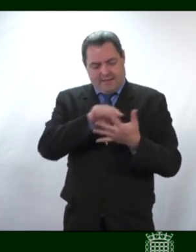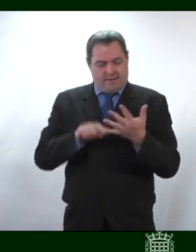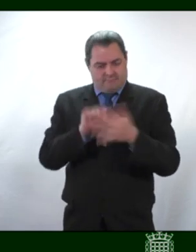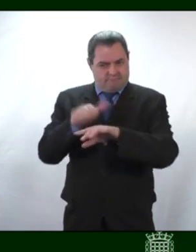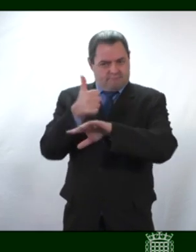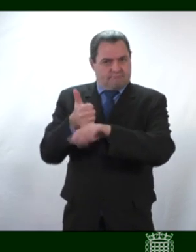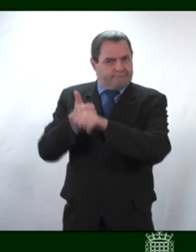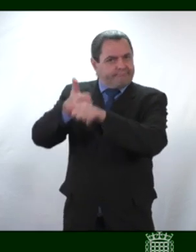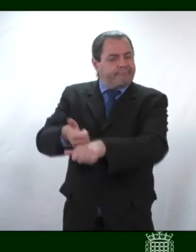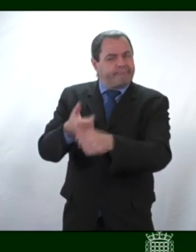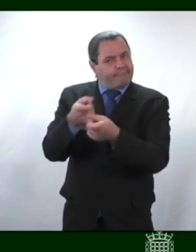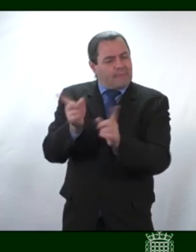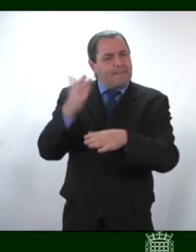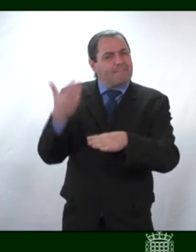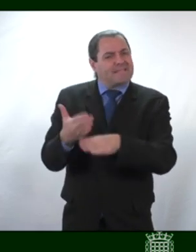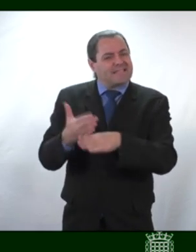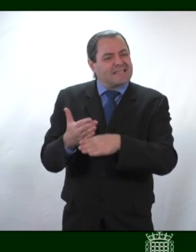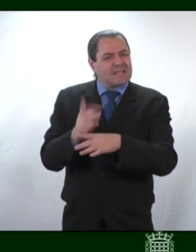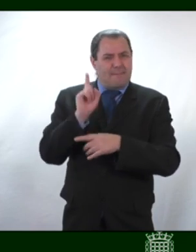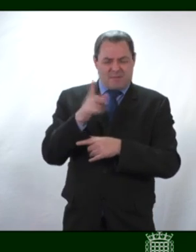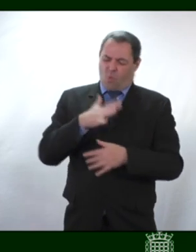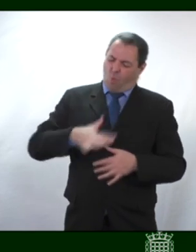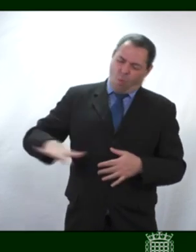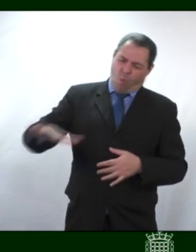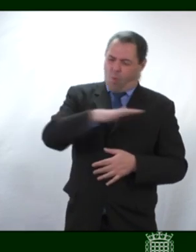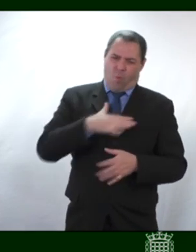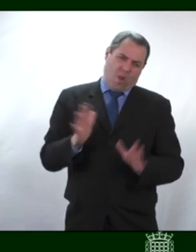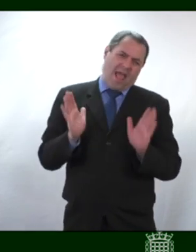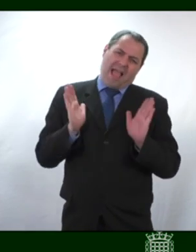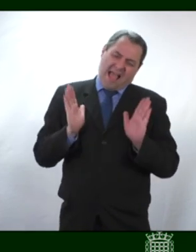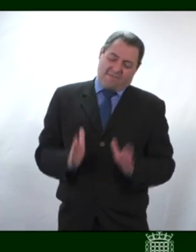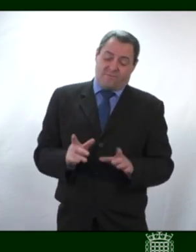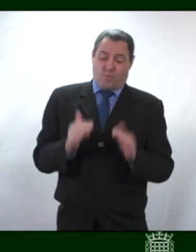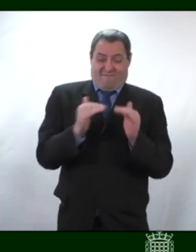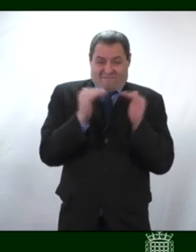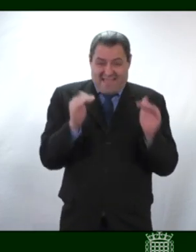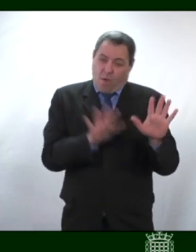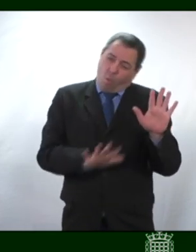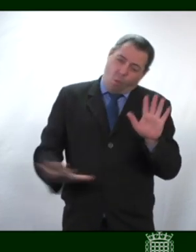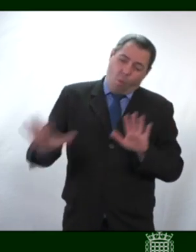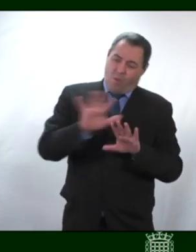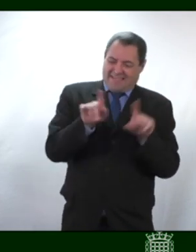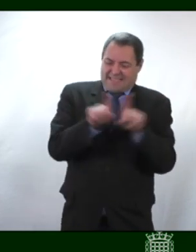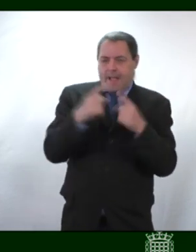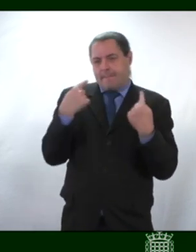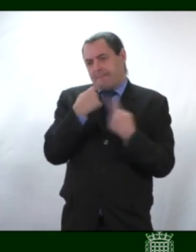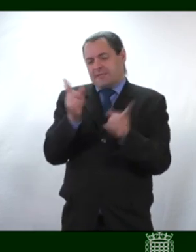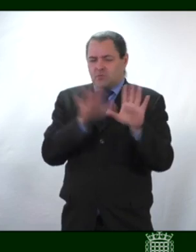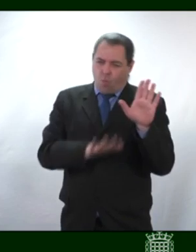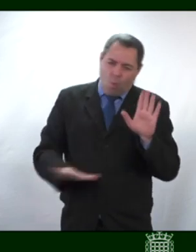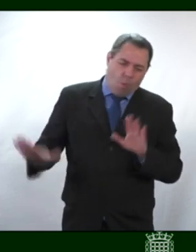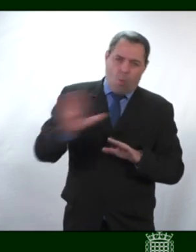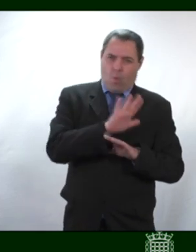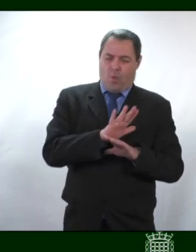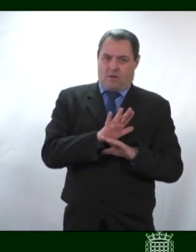But crucially, it is incumbent on us all to send the same public health messages to our